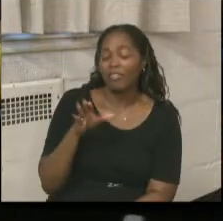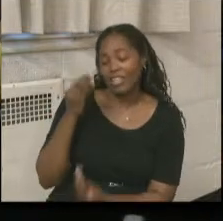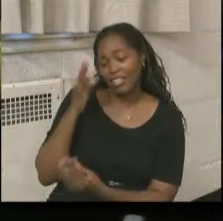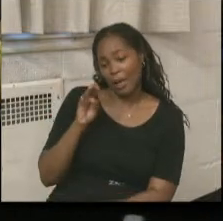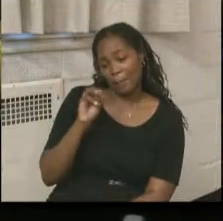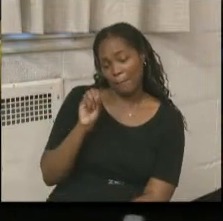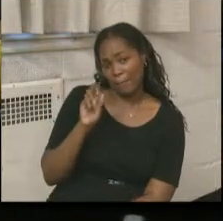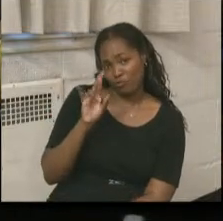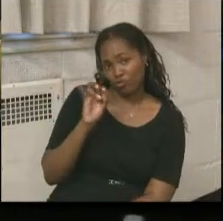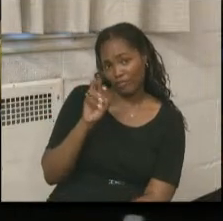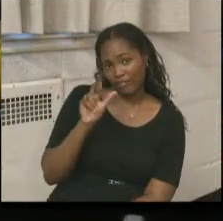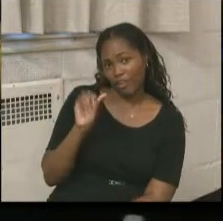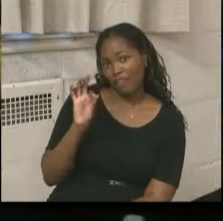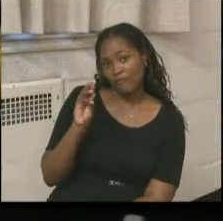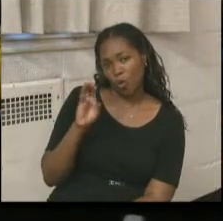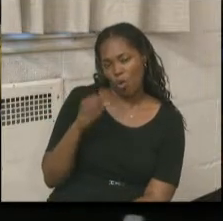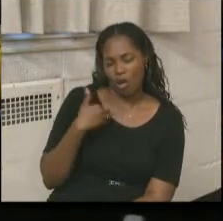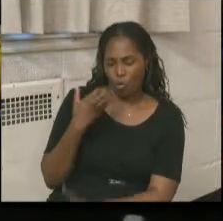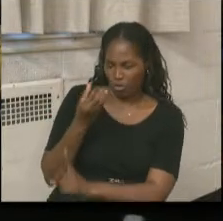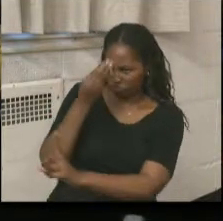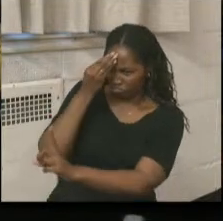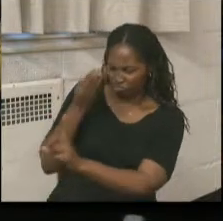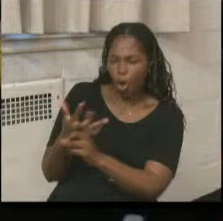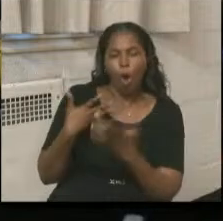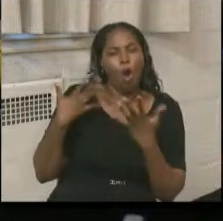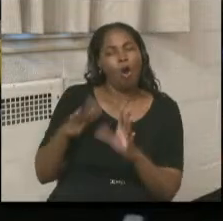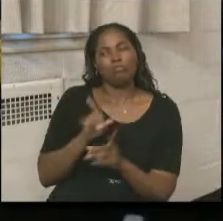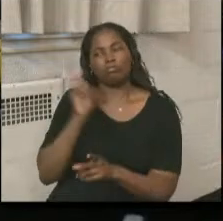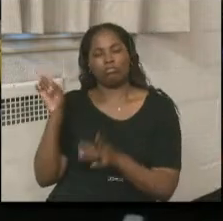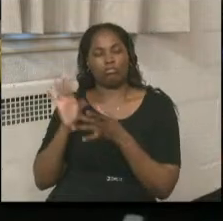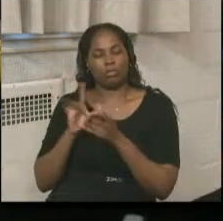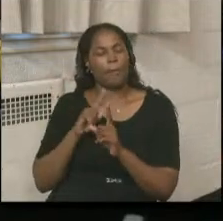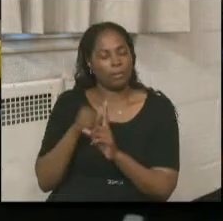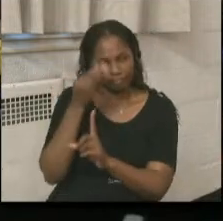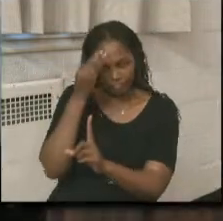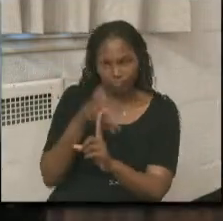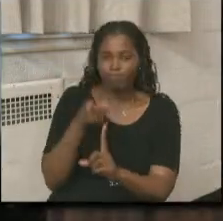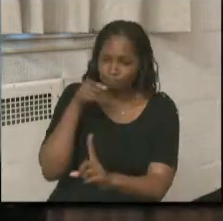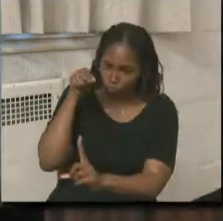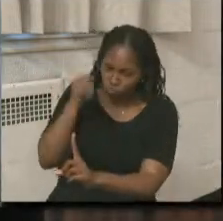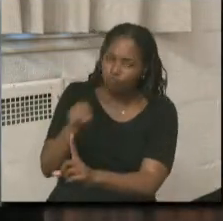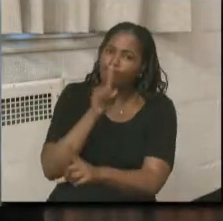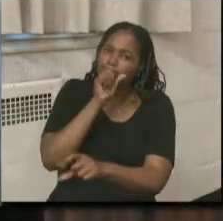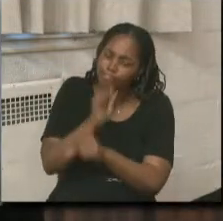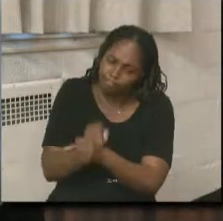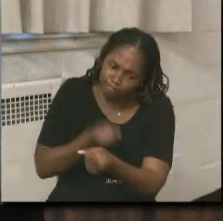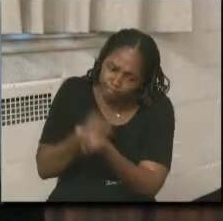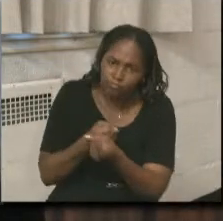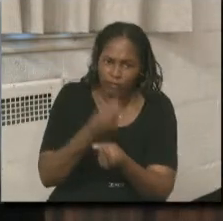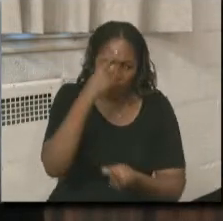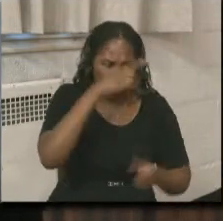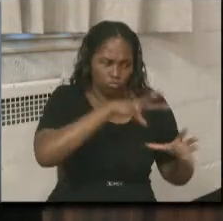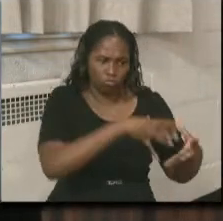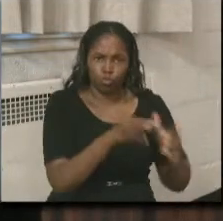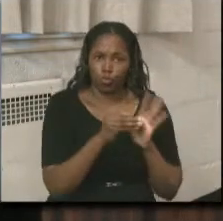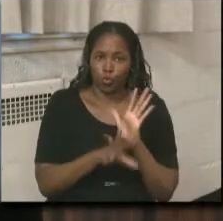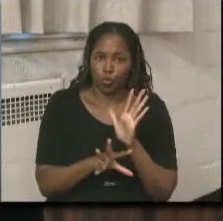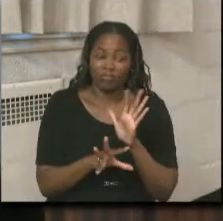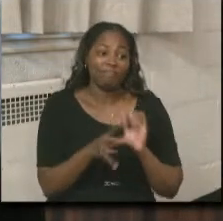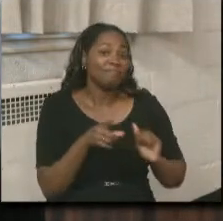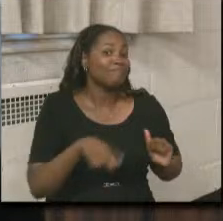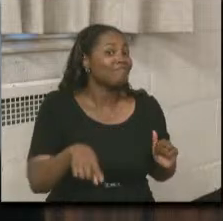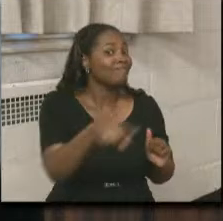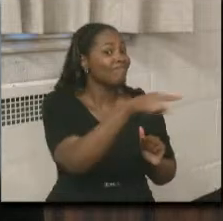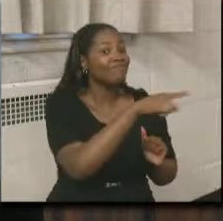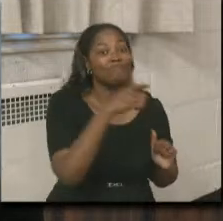you directly, I said it in the back, but you are truly an advocate for students. What you all don't see sometimes is